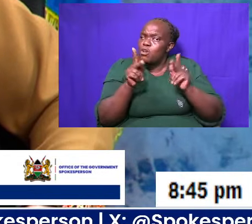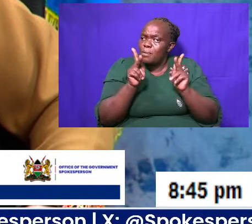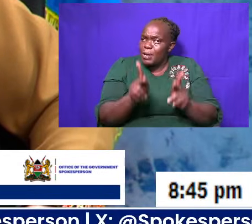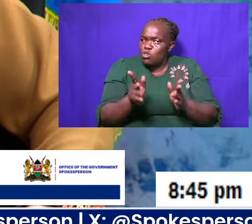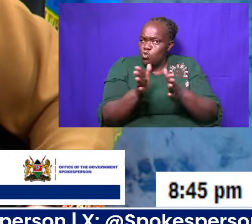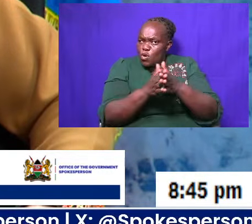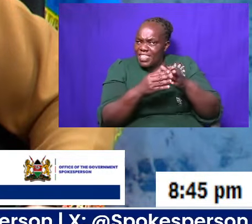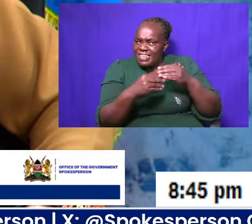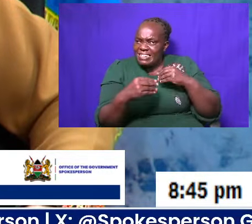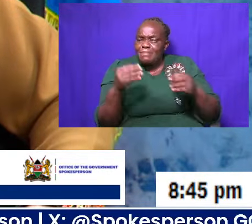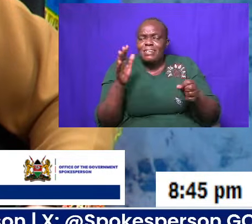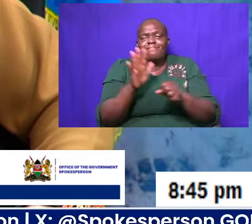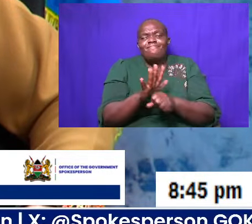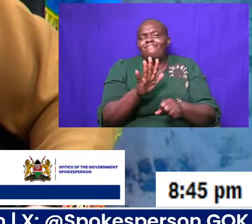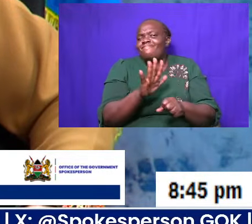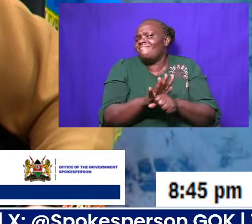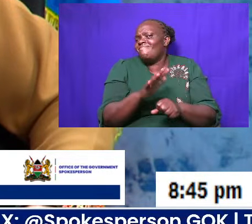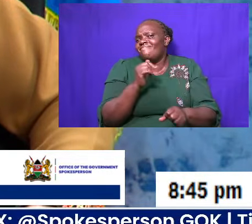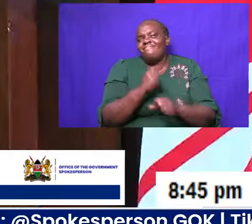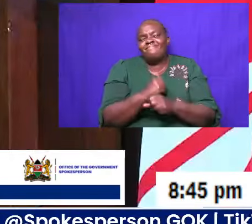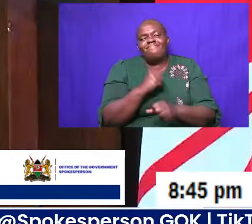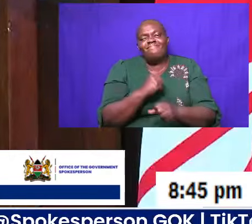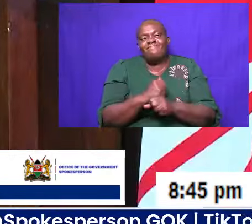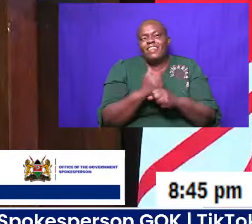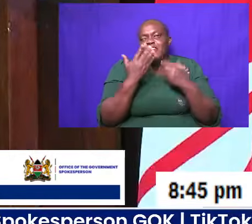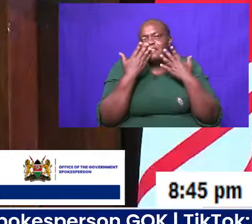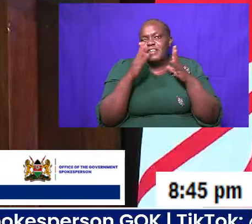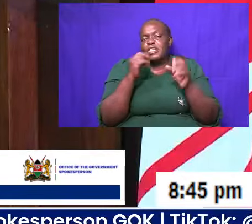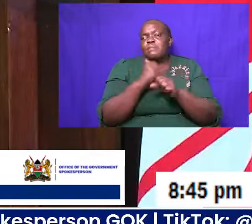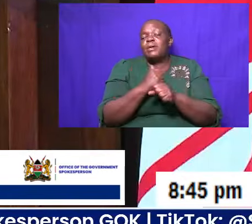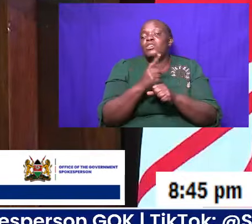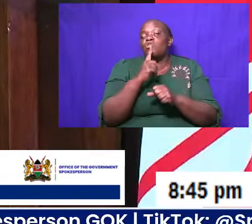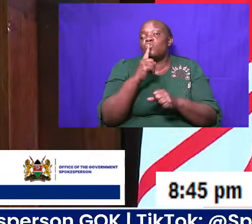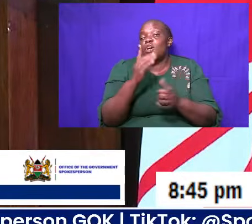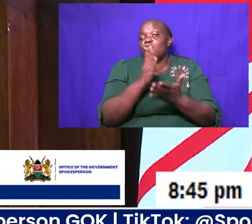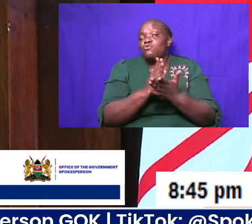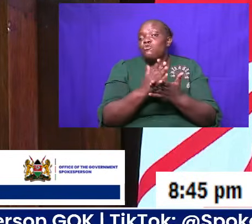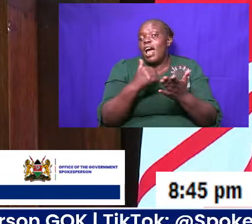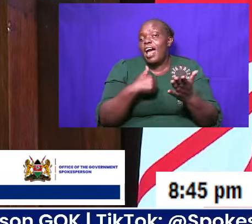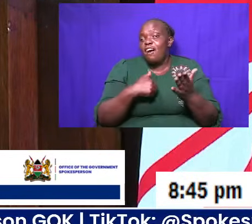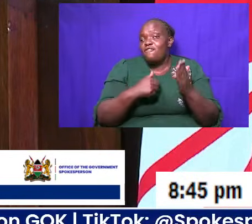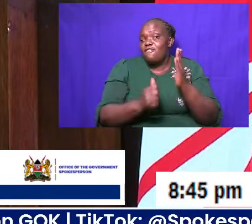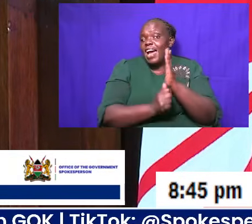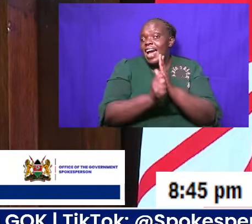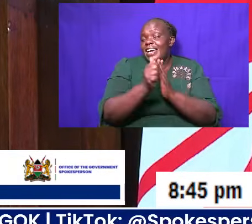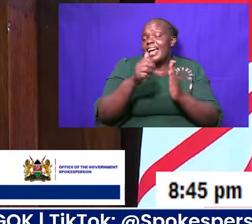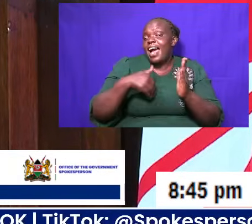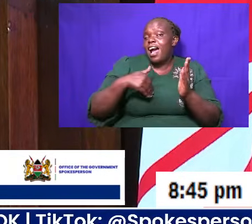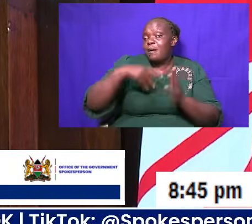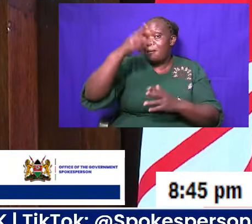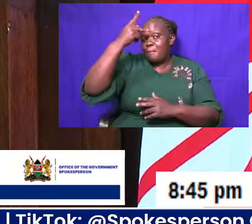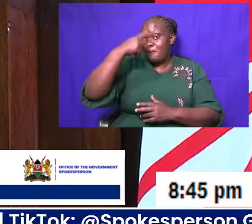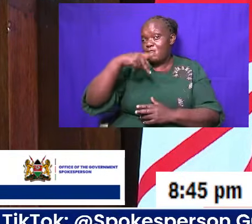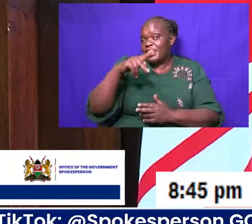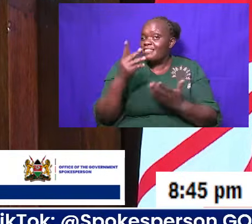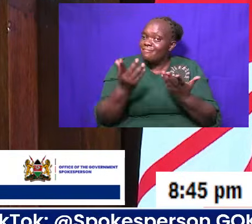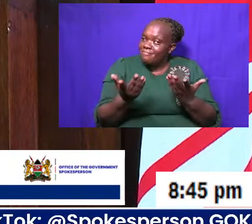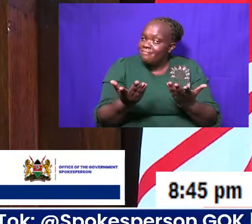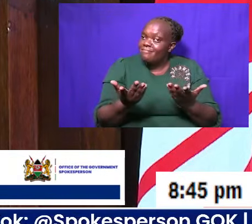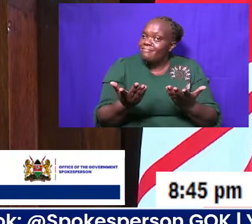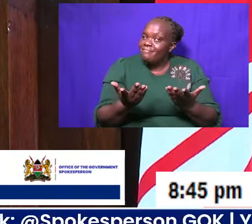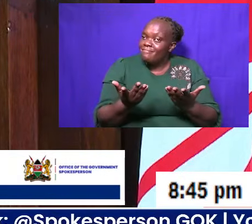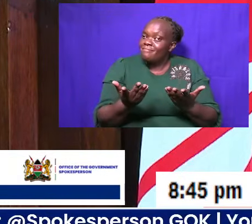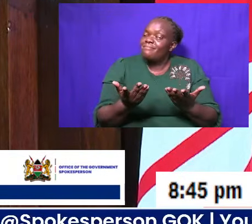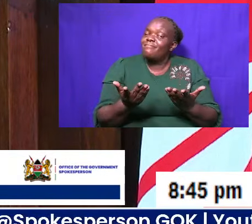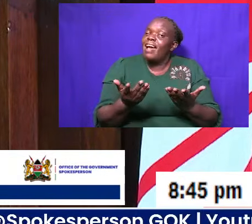have done a lot to ensure that now we have an act, we have a policy. A policy. Yeah.